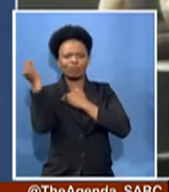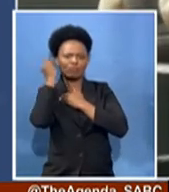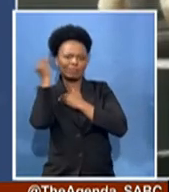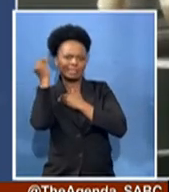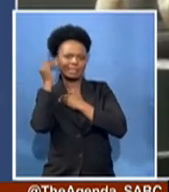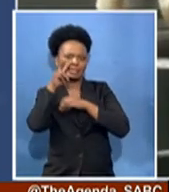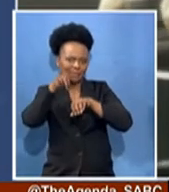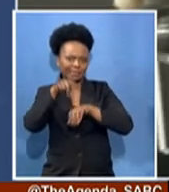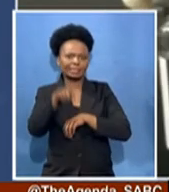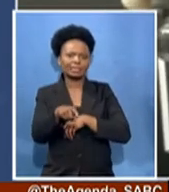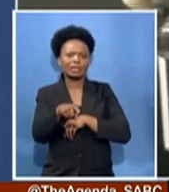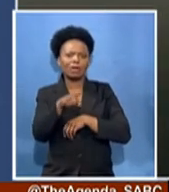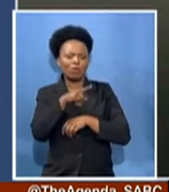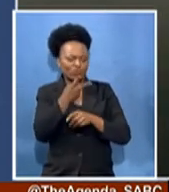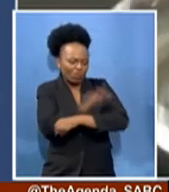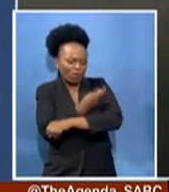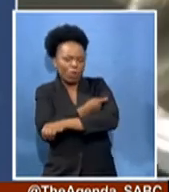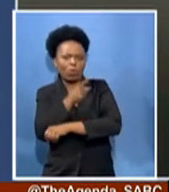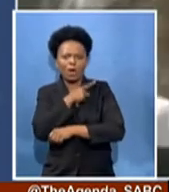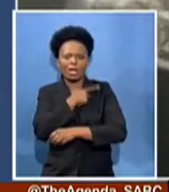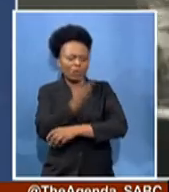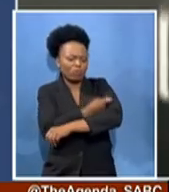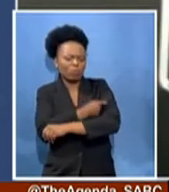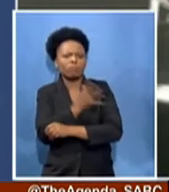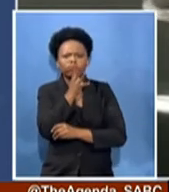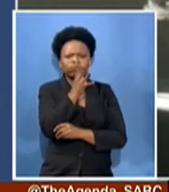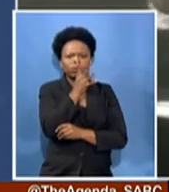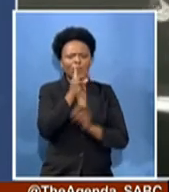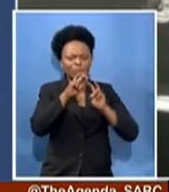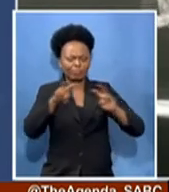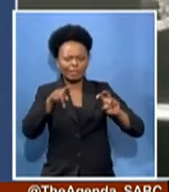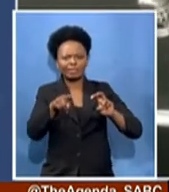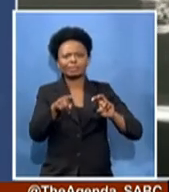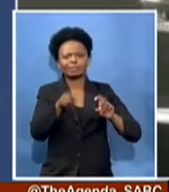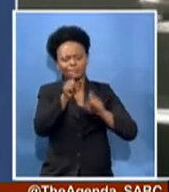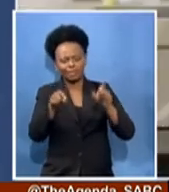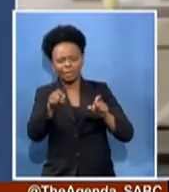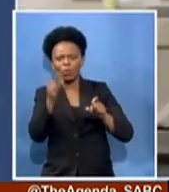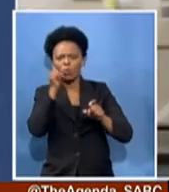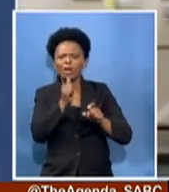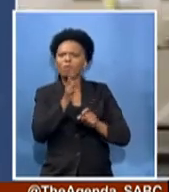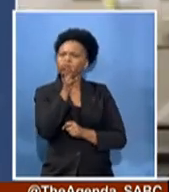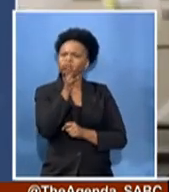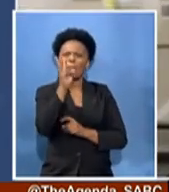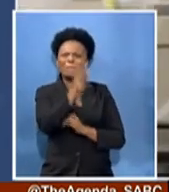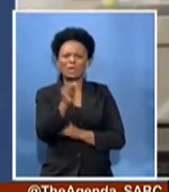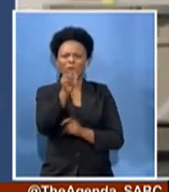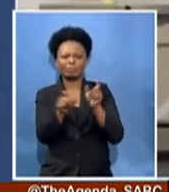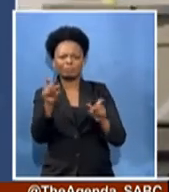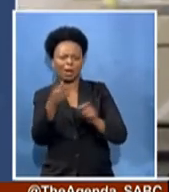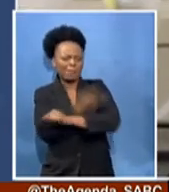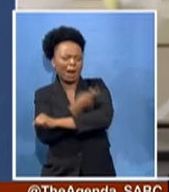per vaccine, when you roll it out to millions of people, you might well identify really